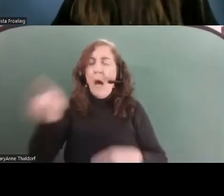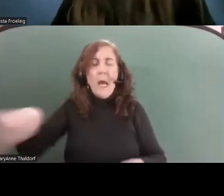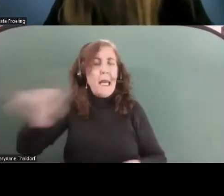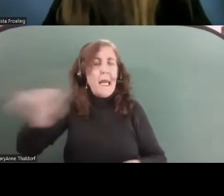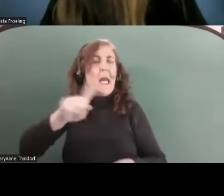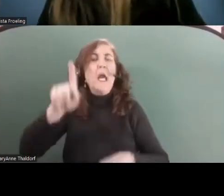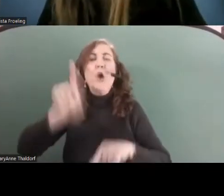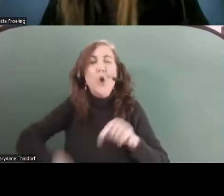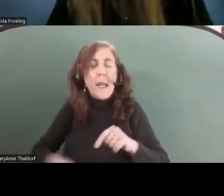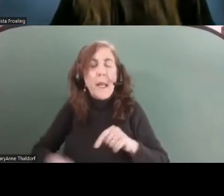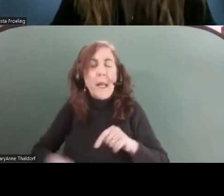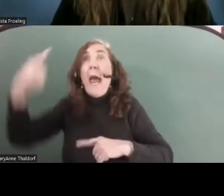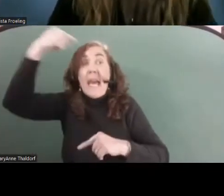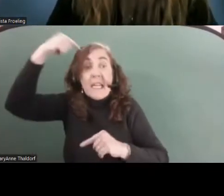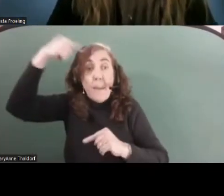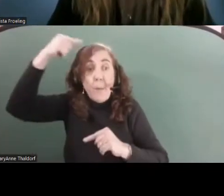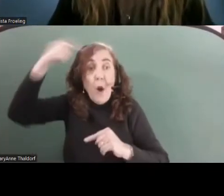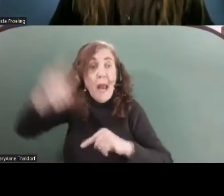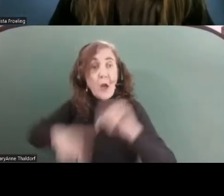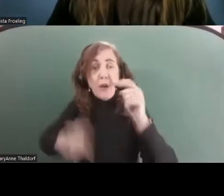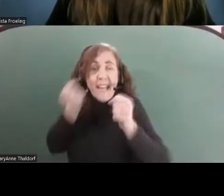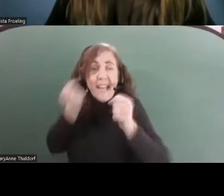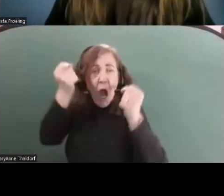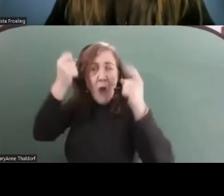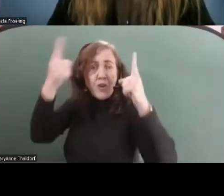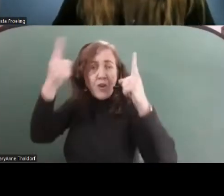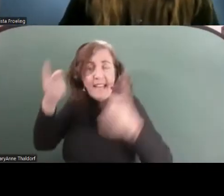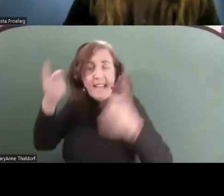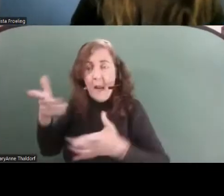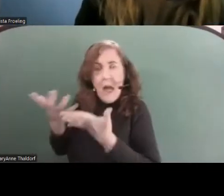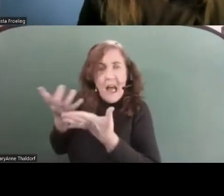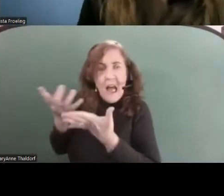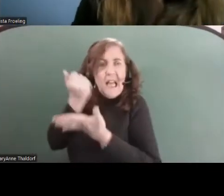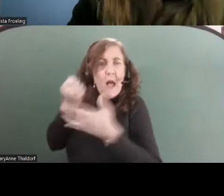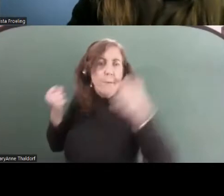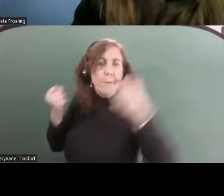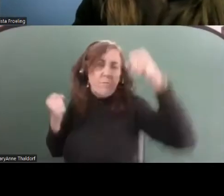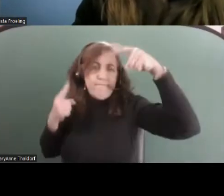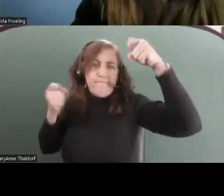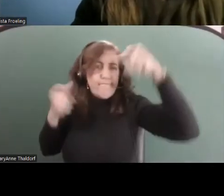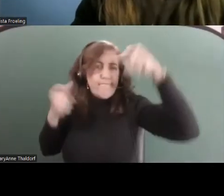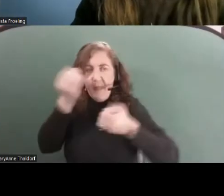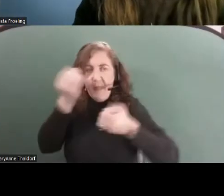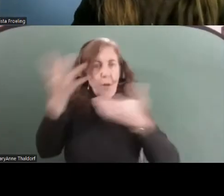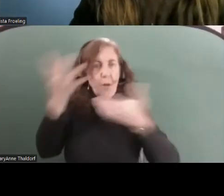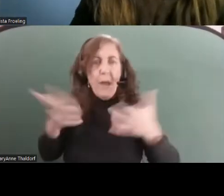his brain from getting the information it needed.